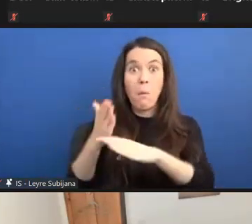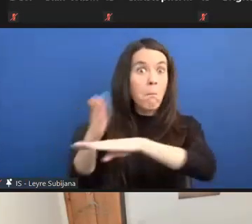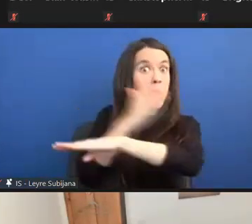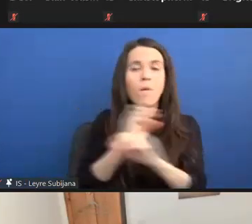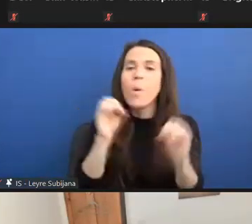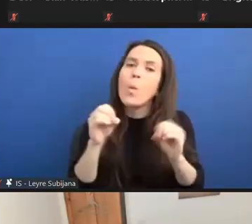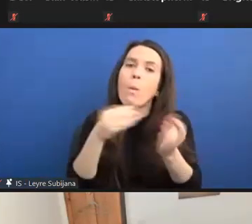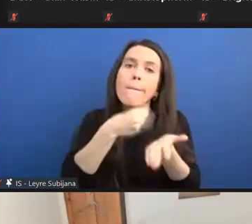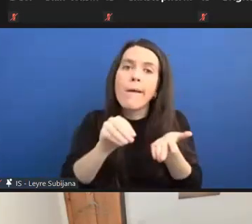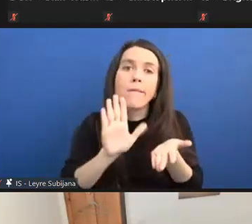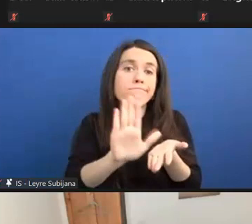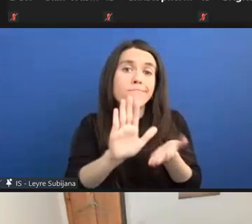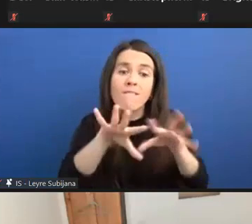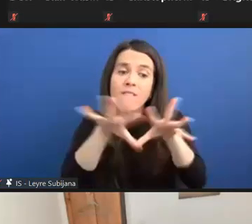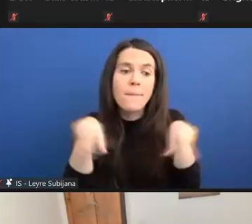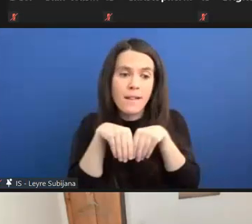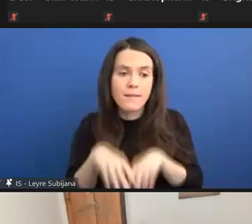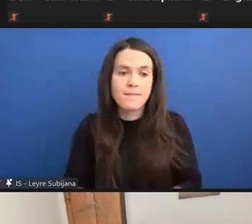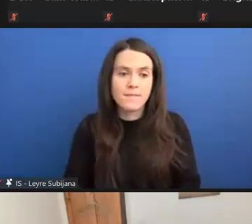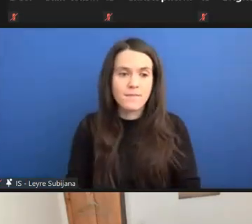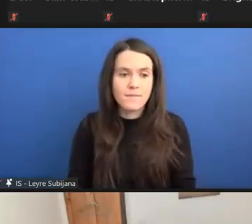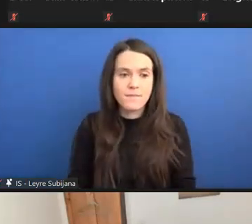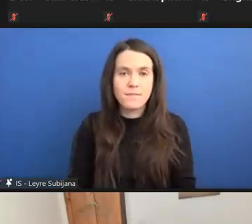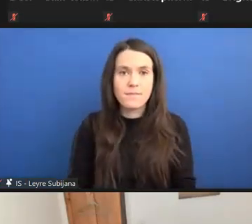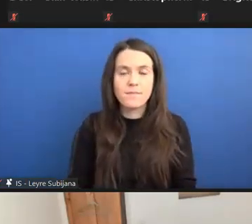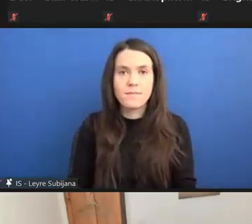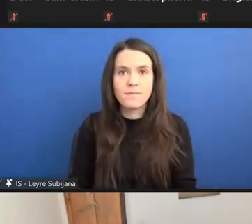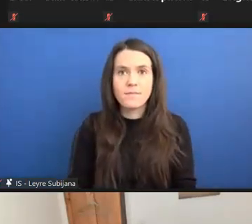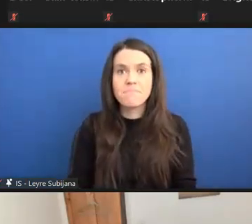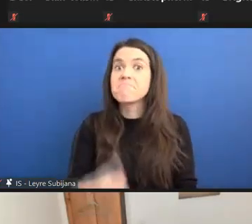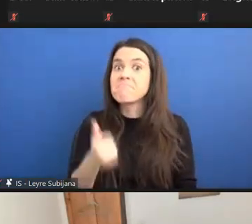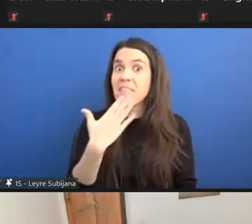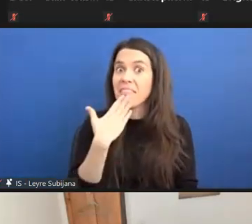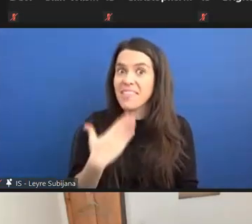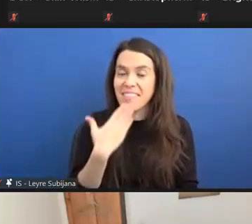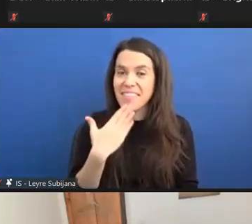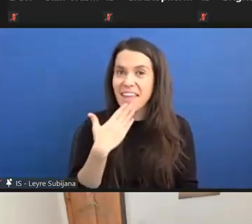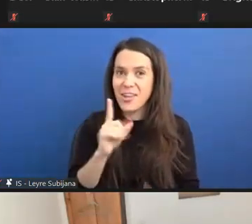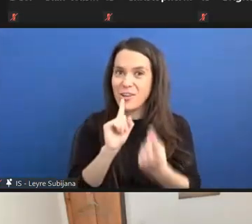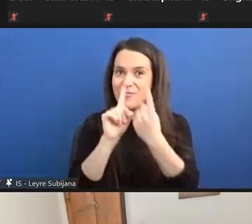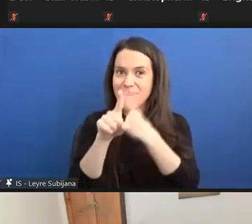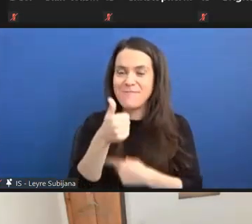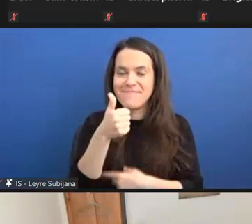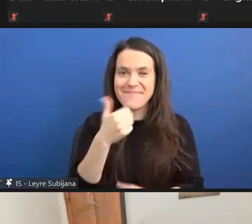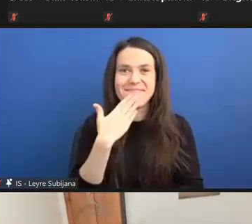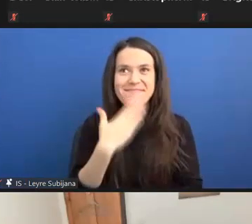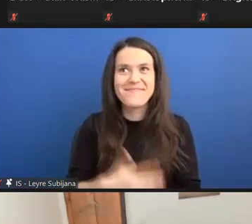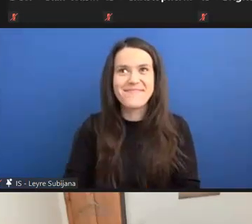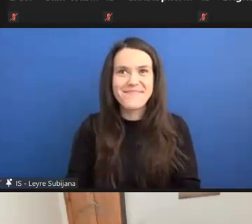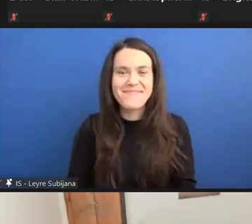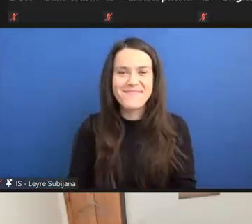Thank you very much, Dr. Joyce. I mean, that actually leads us on. An interpreter at Sorry.